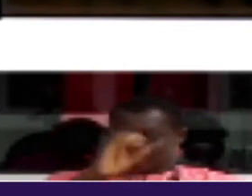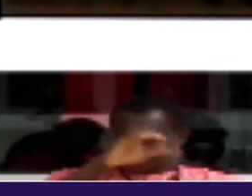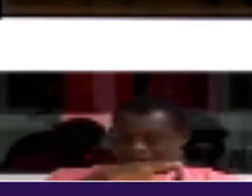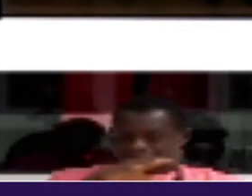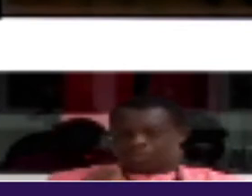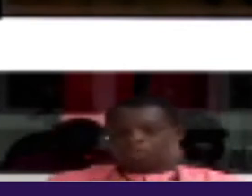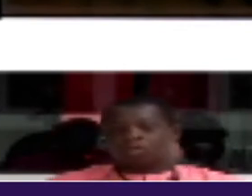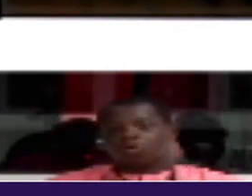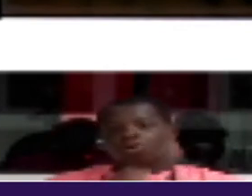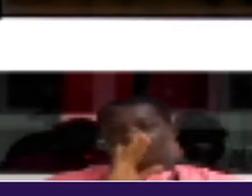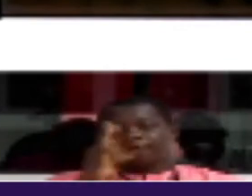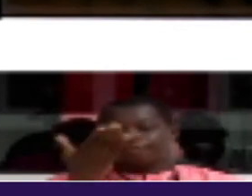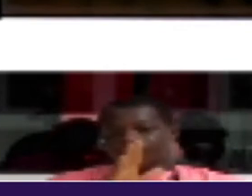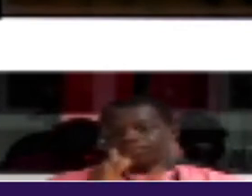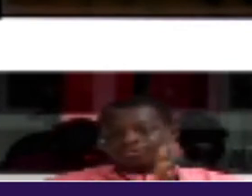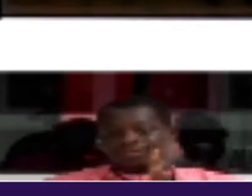It was an order from the command